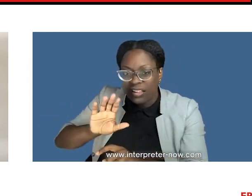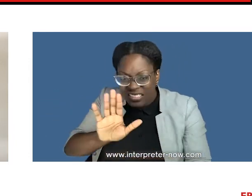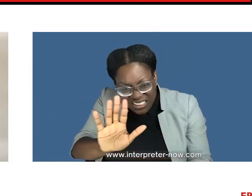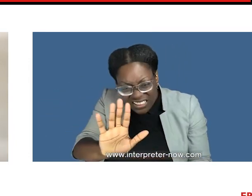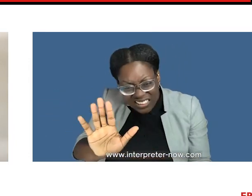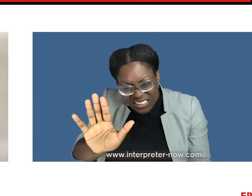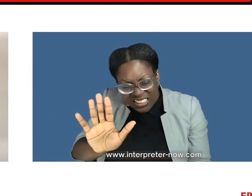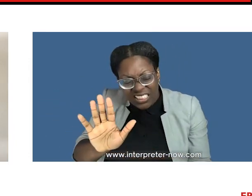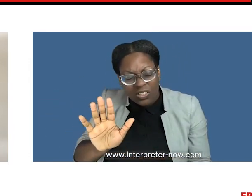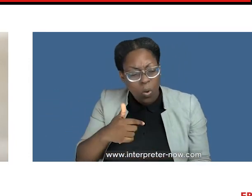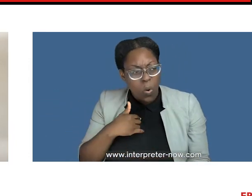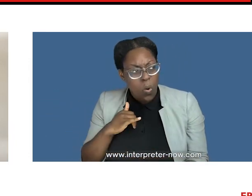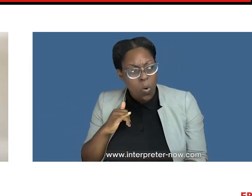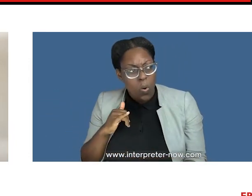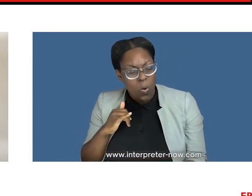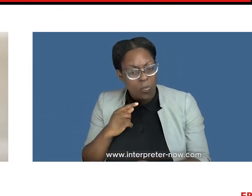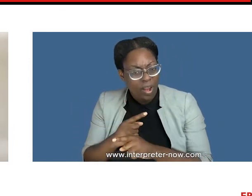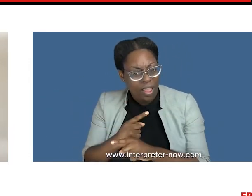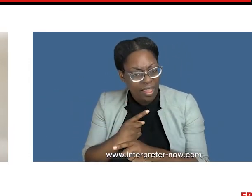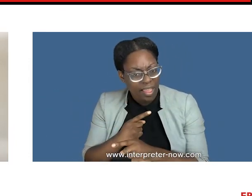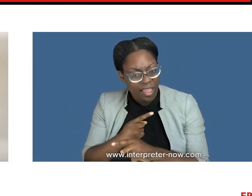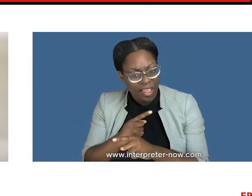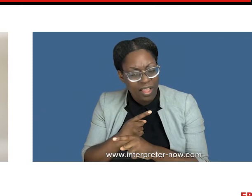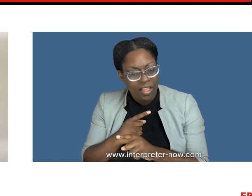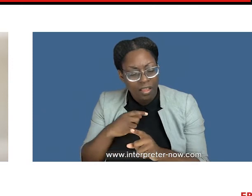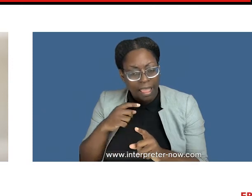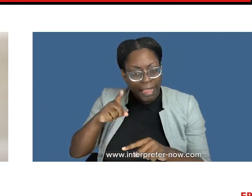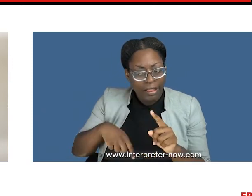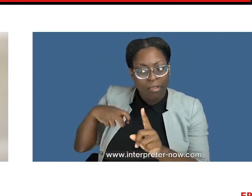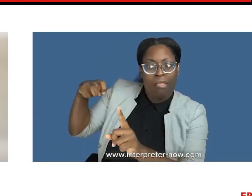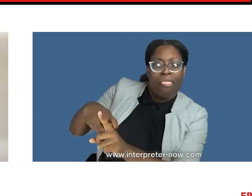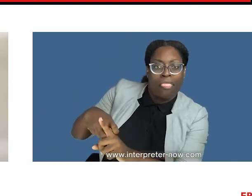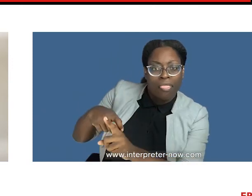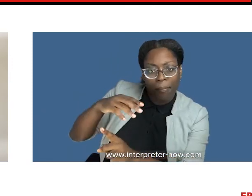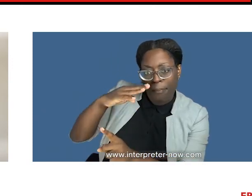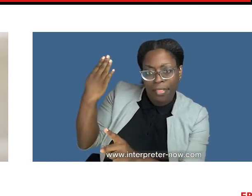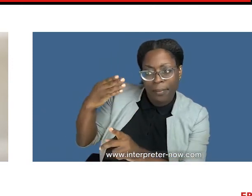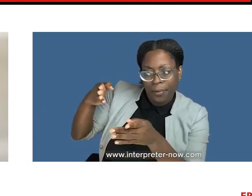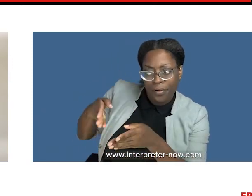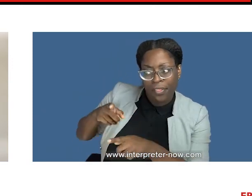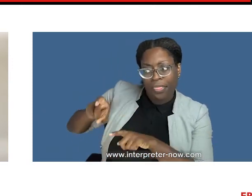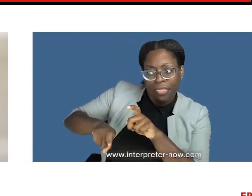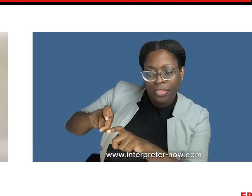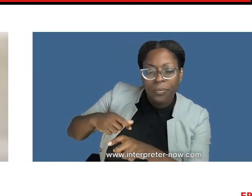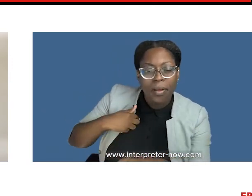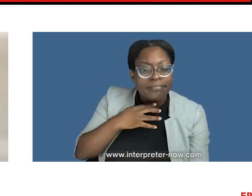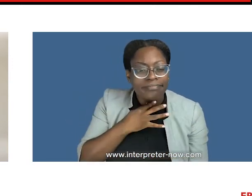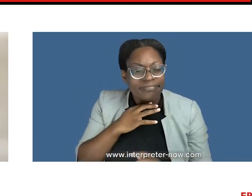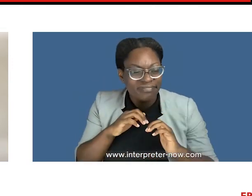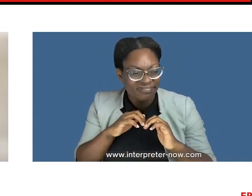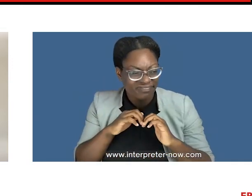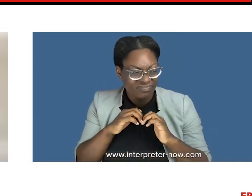knowledge to you. So how do you suggest that one navigates